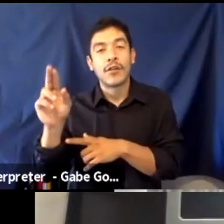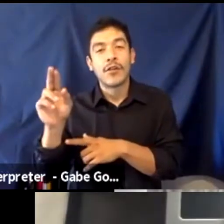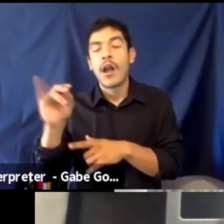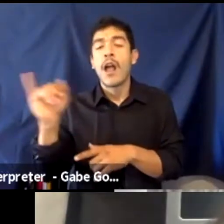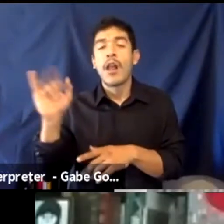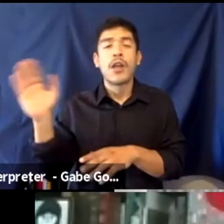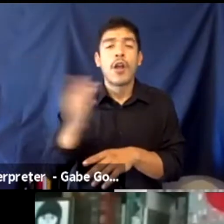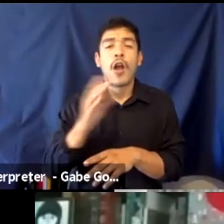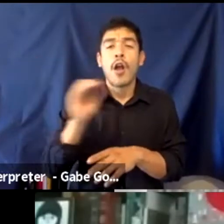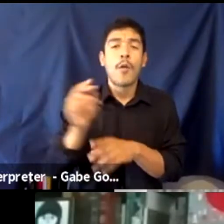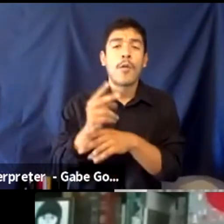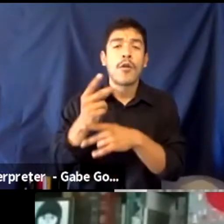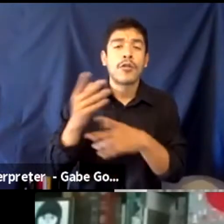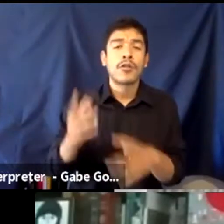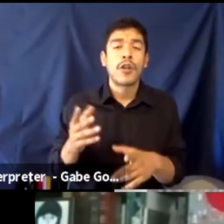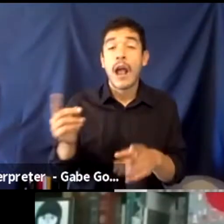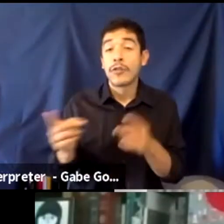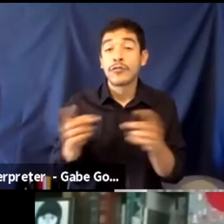Maggie Chifo.